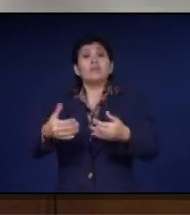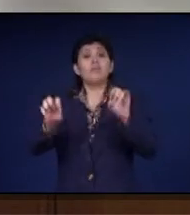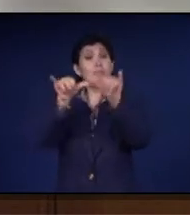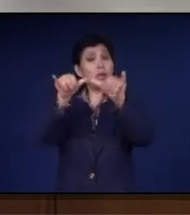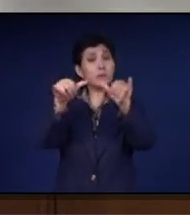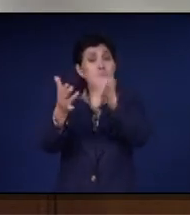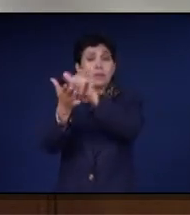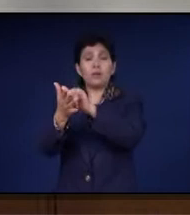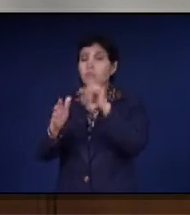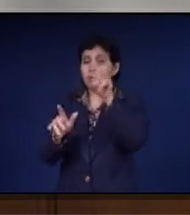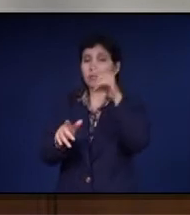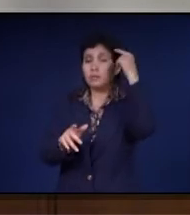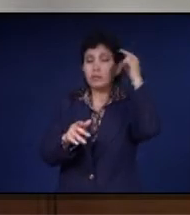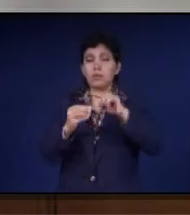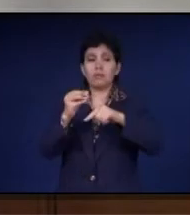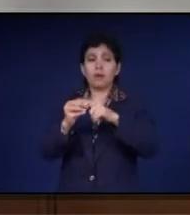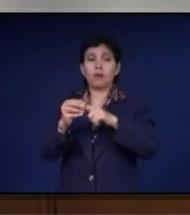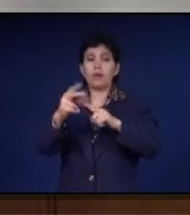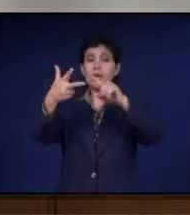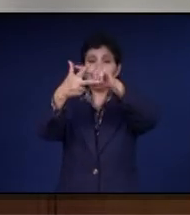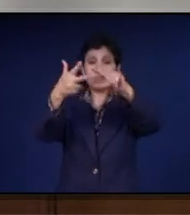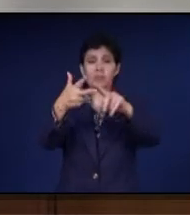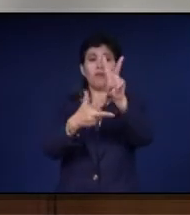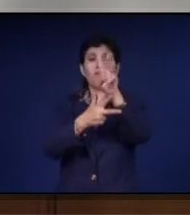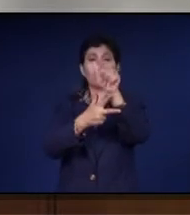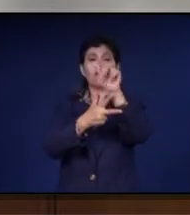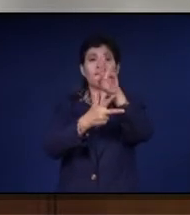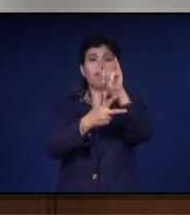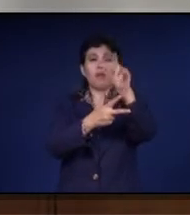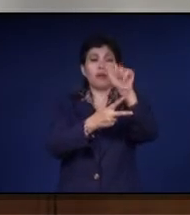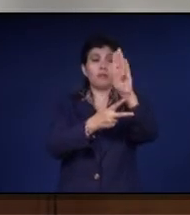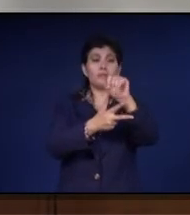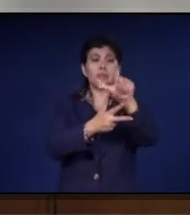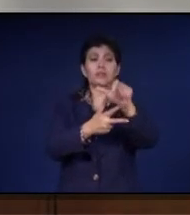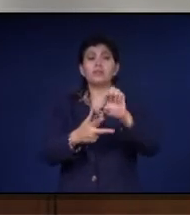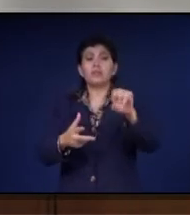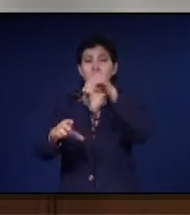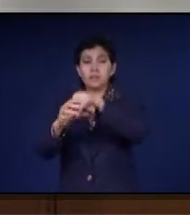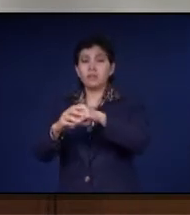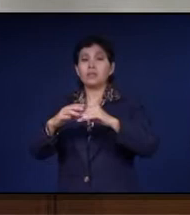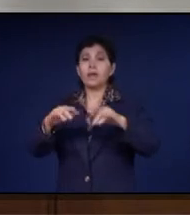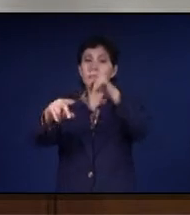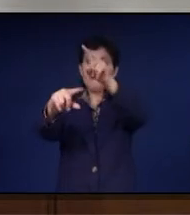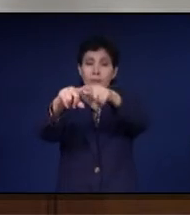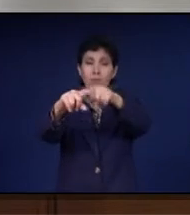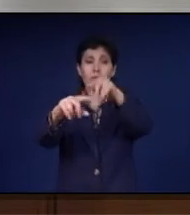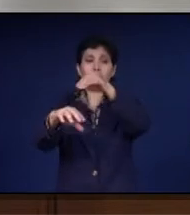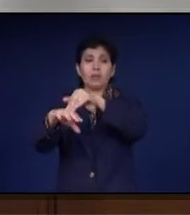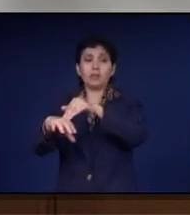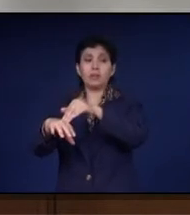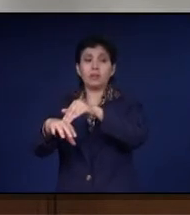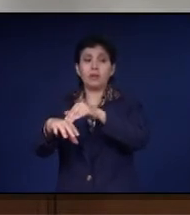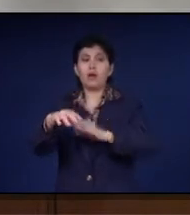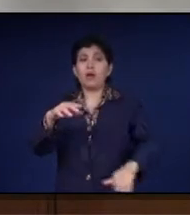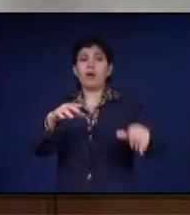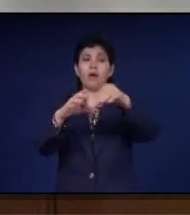you to think about. 3 variables that we can put into, it's the independent variable, the dependent